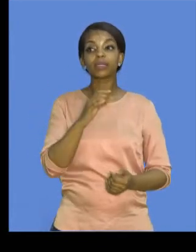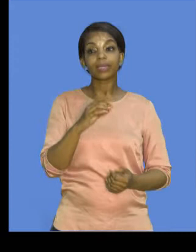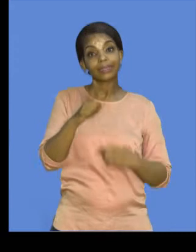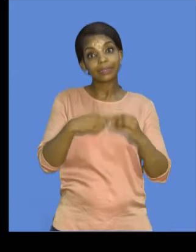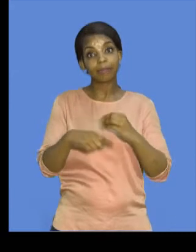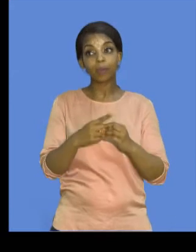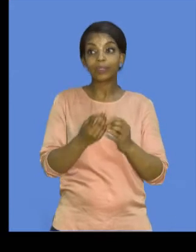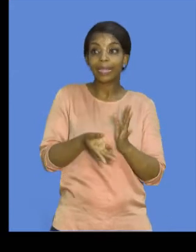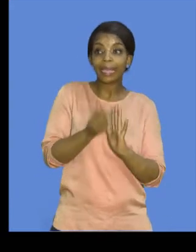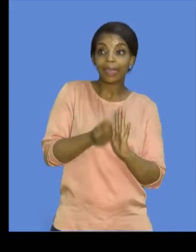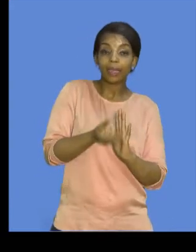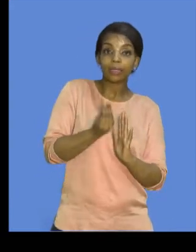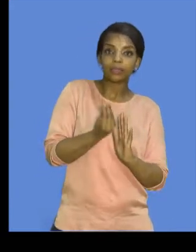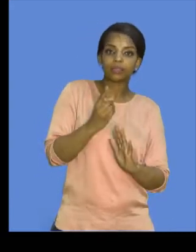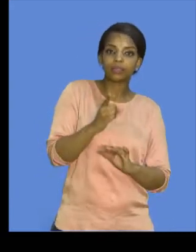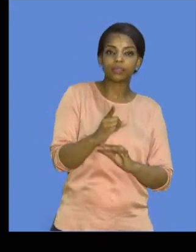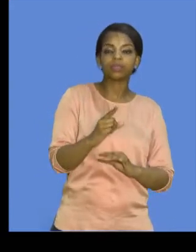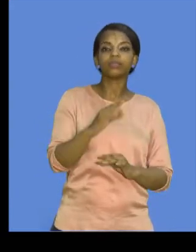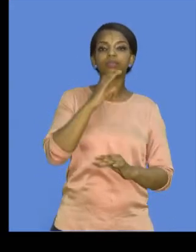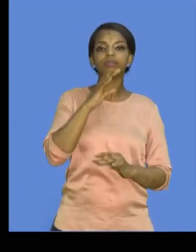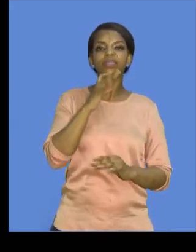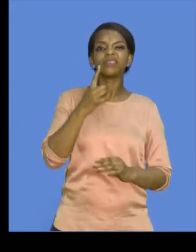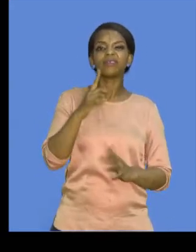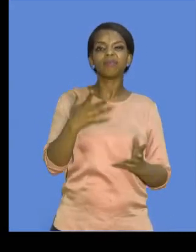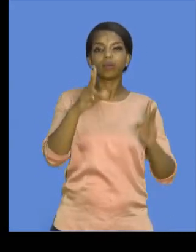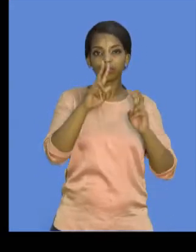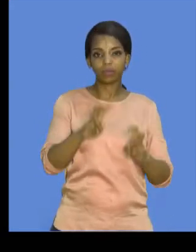the electrons, all right? And then if electrons are